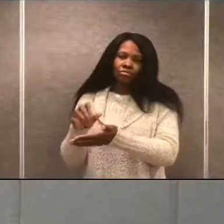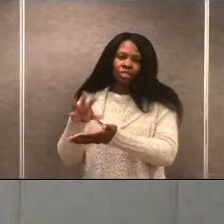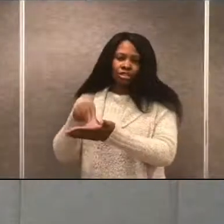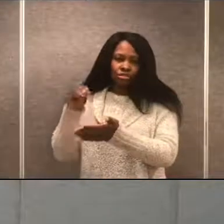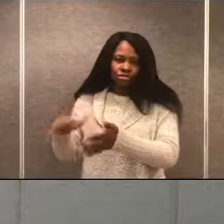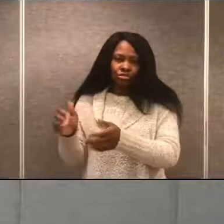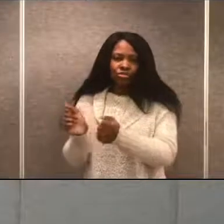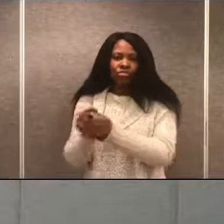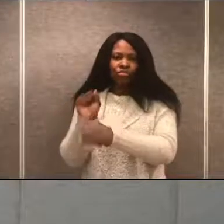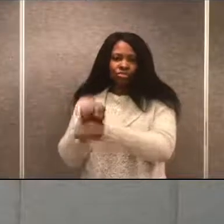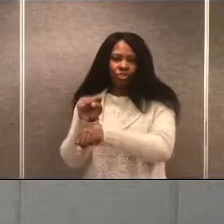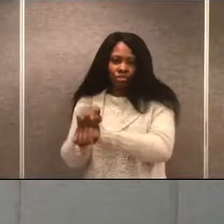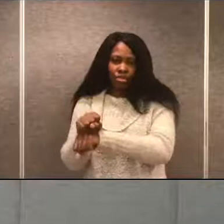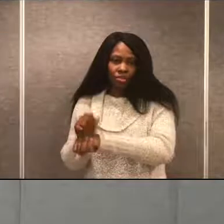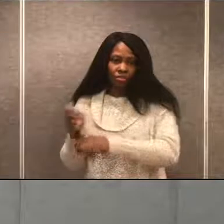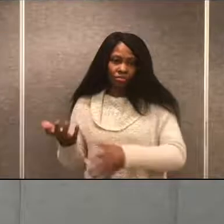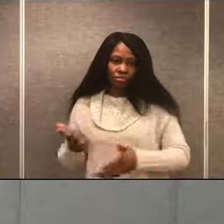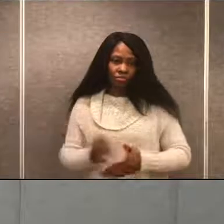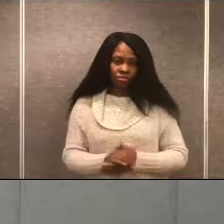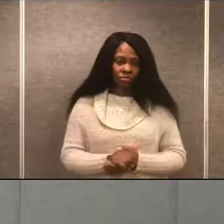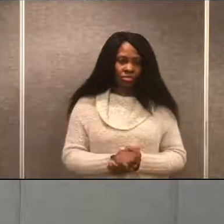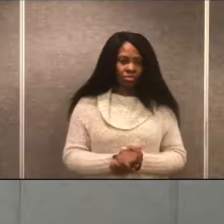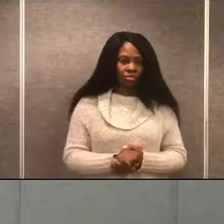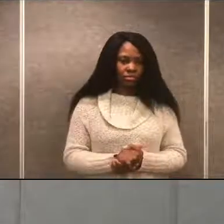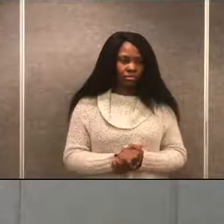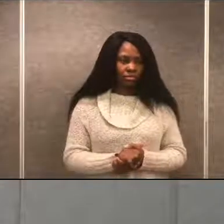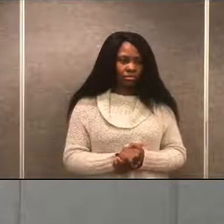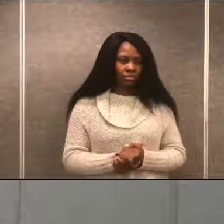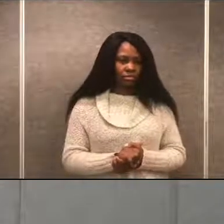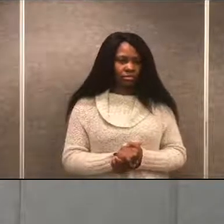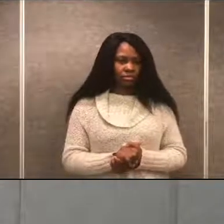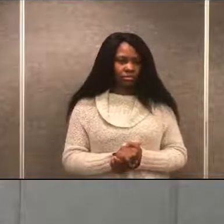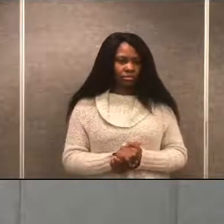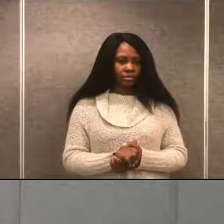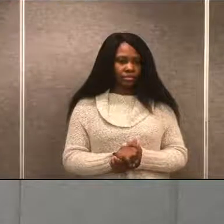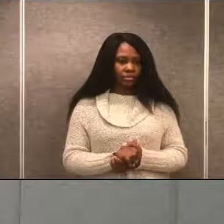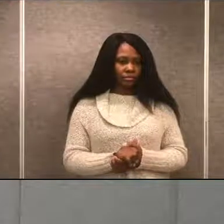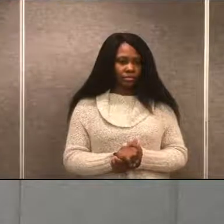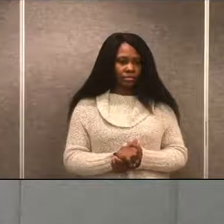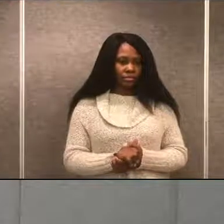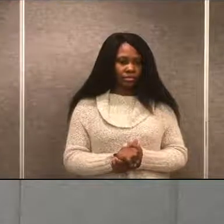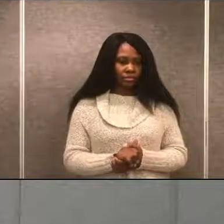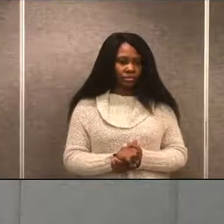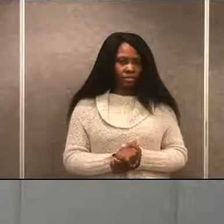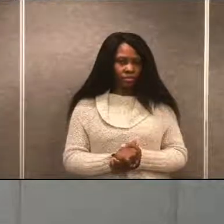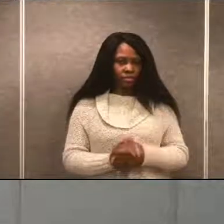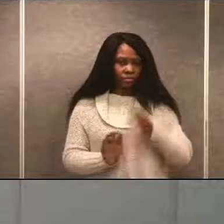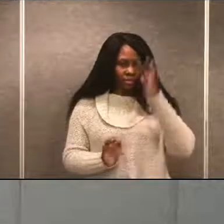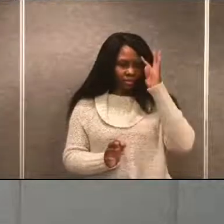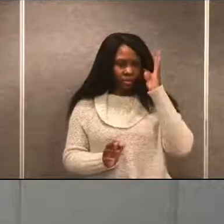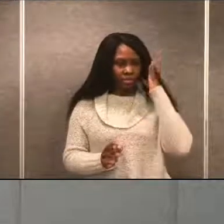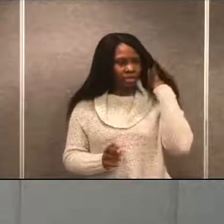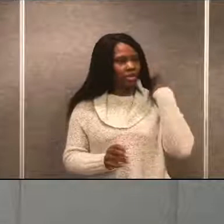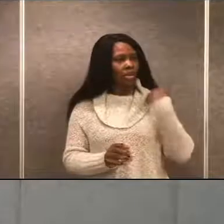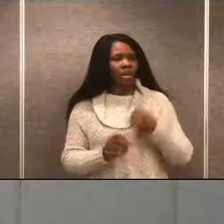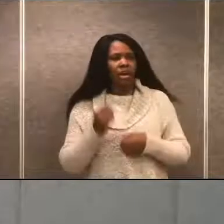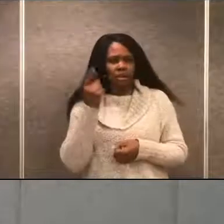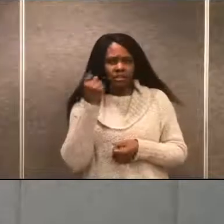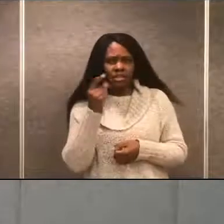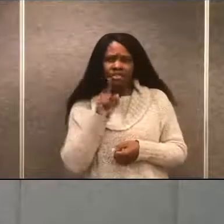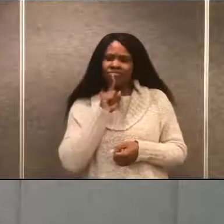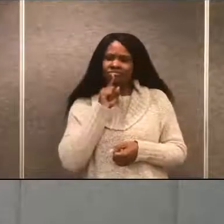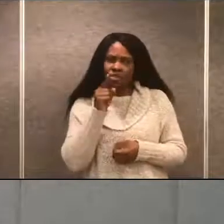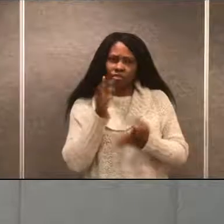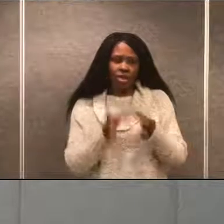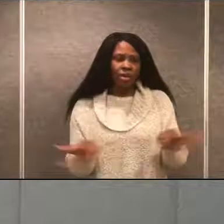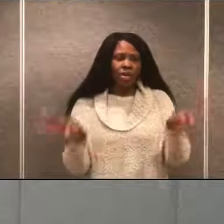know, let's talk about that for a minute, you know. But it's still important that our parents get involved. It's